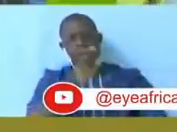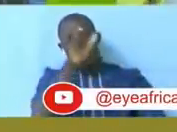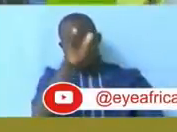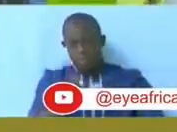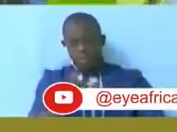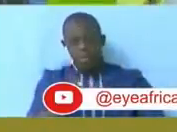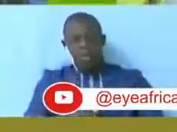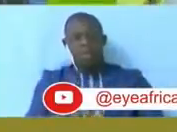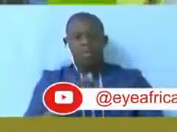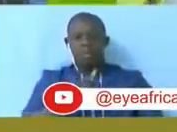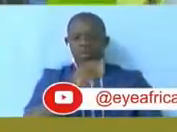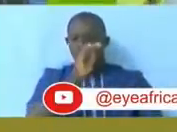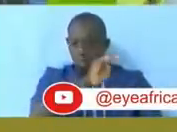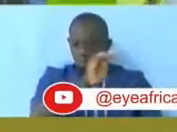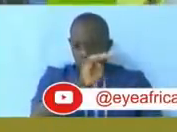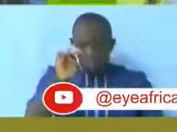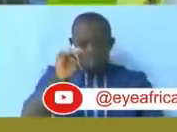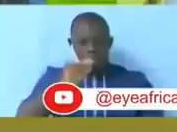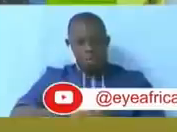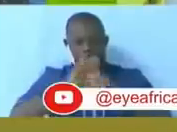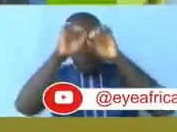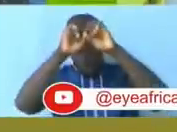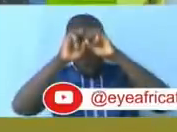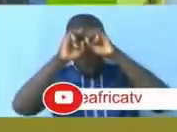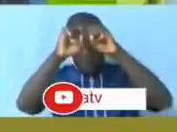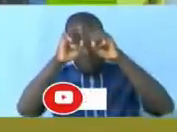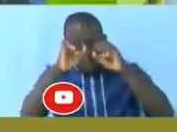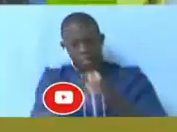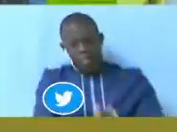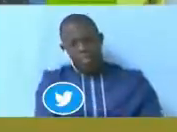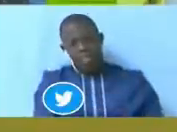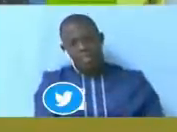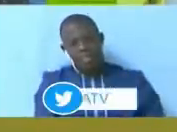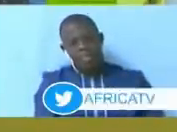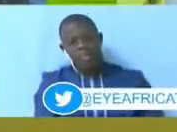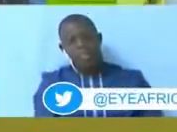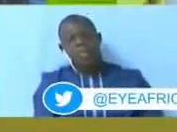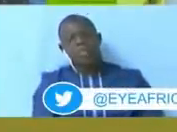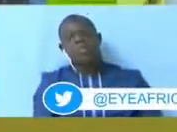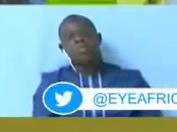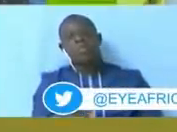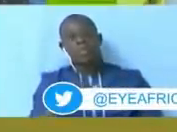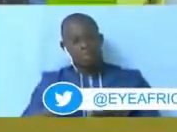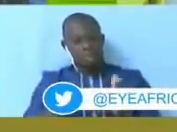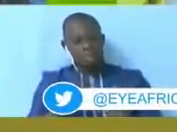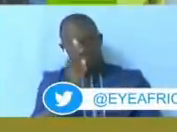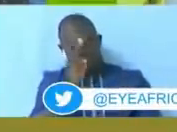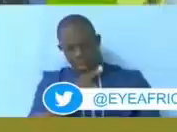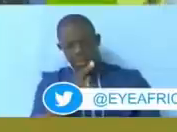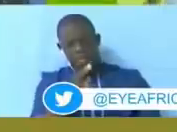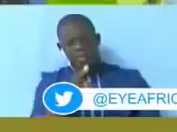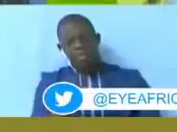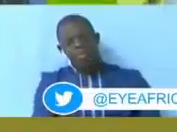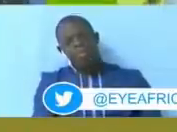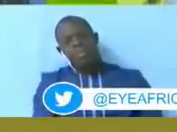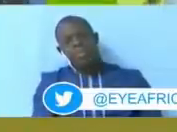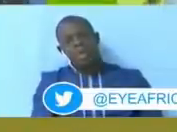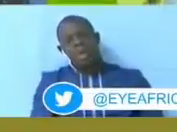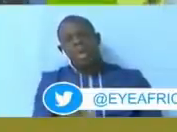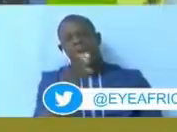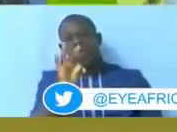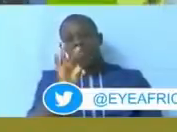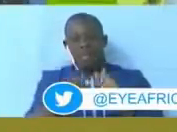I'm calling on the government that at least